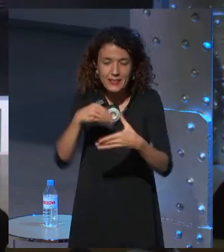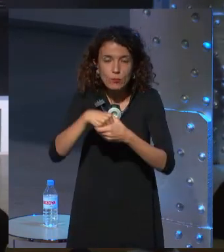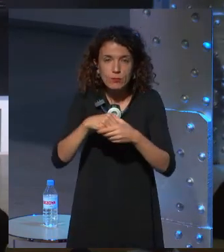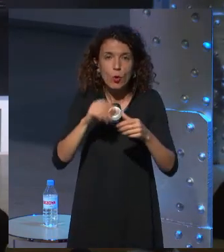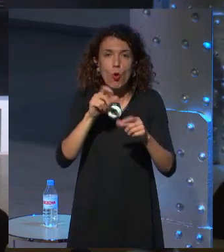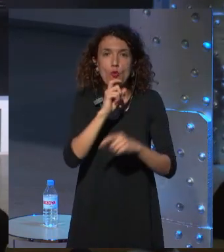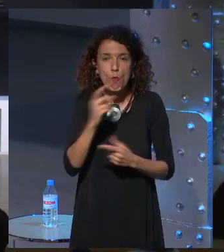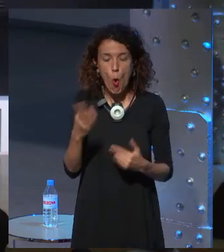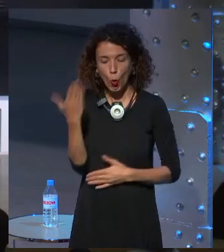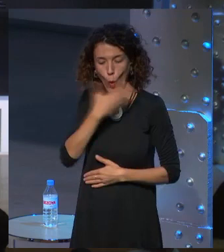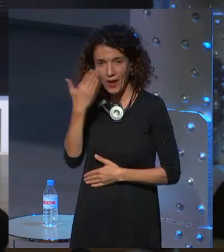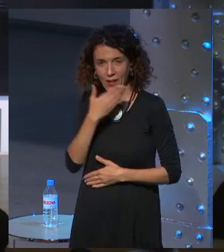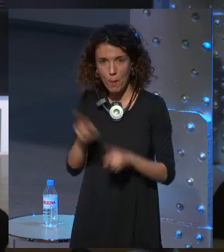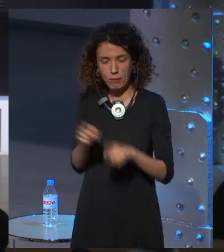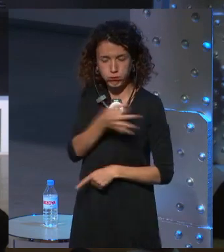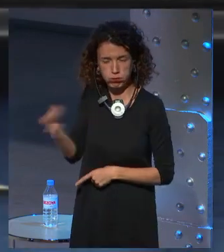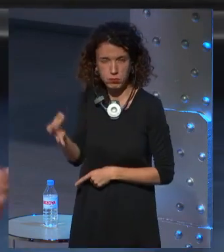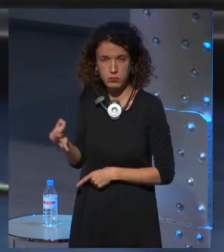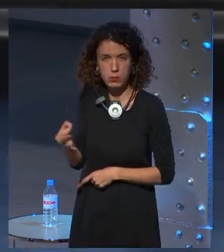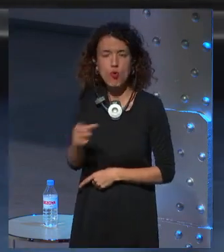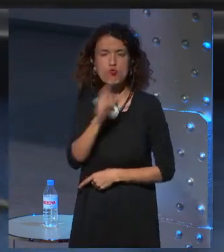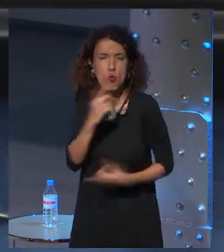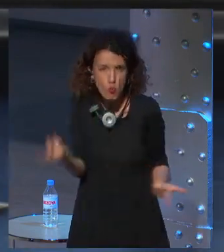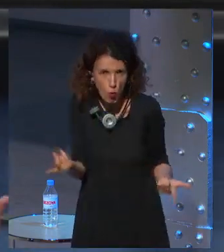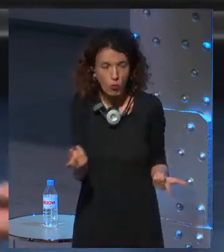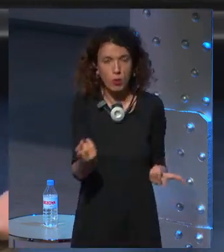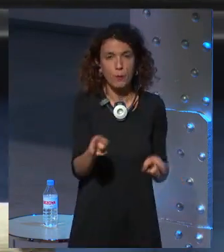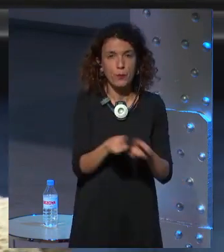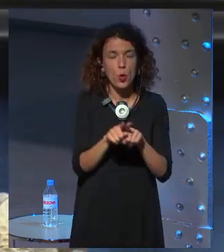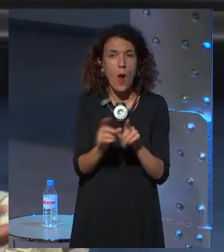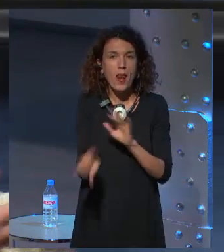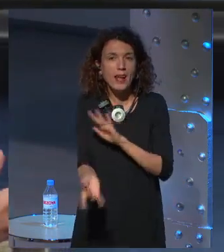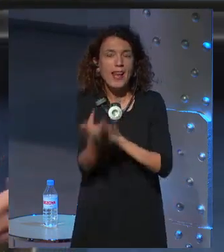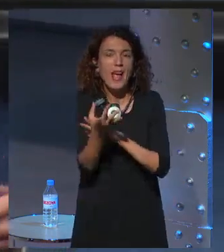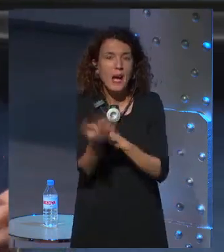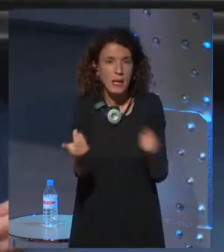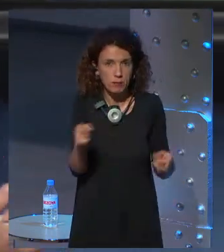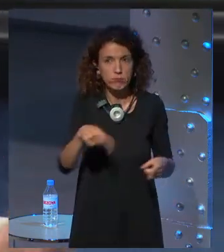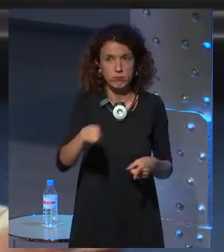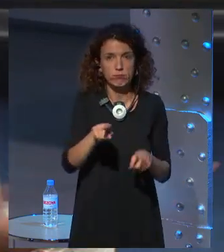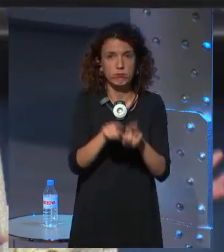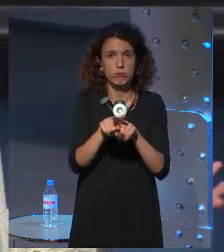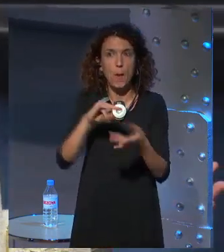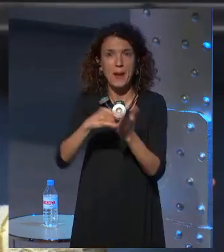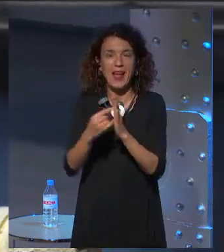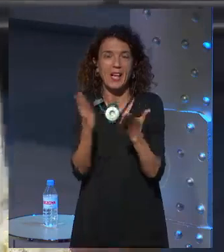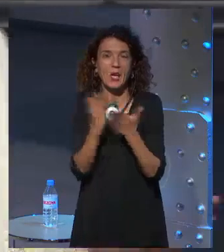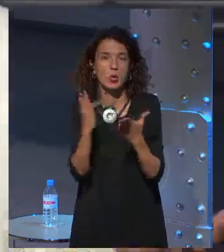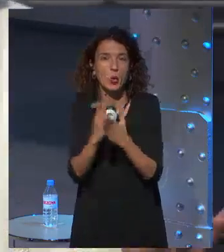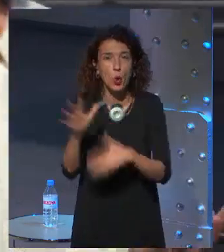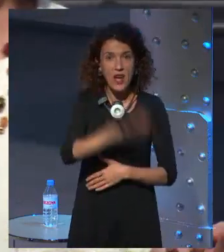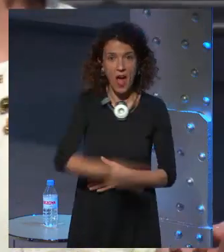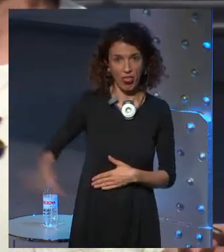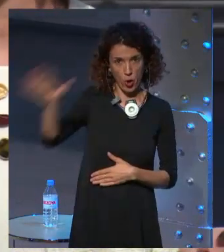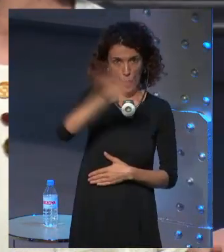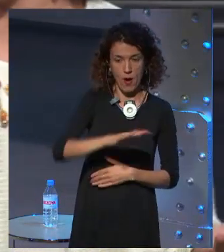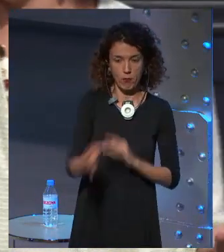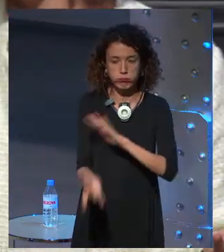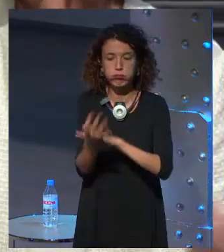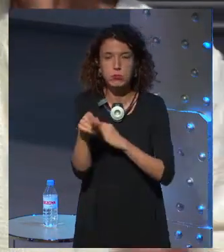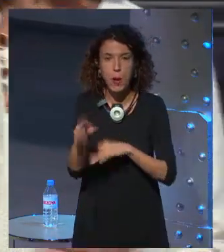efficient? How can we create a nationalized curriculum so that all of our kids are having the same